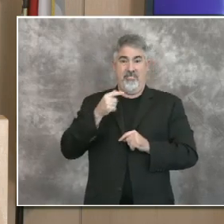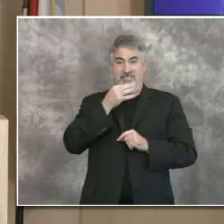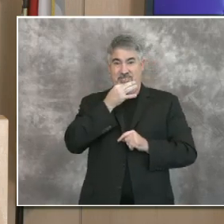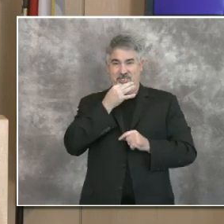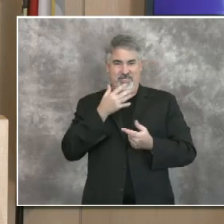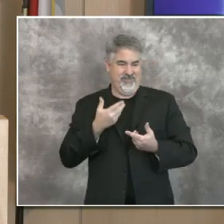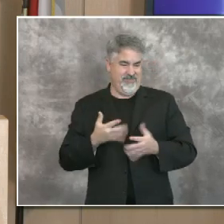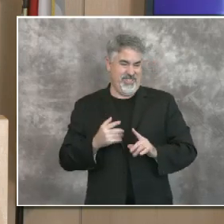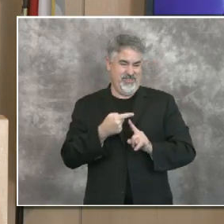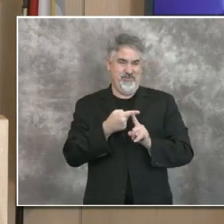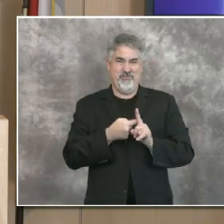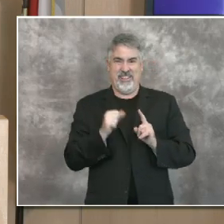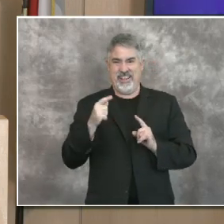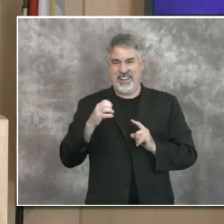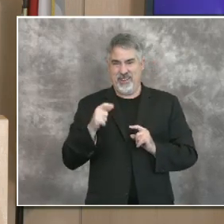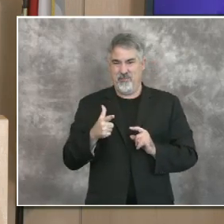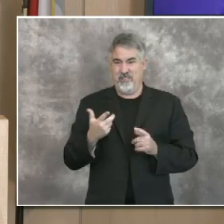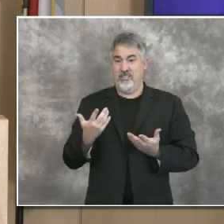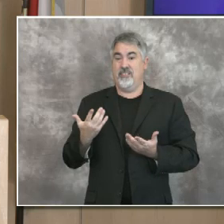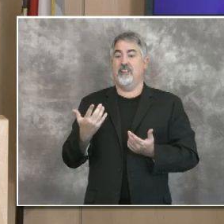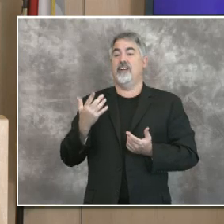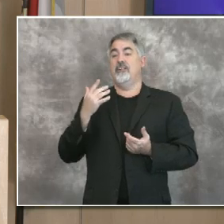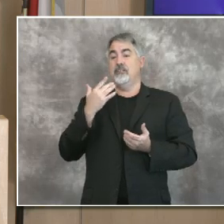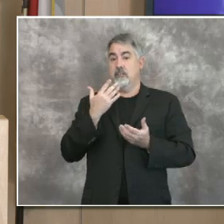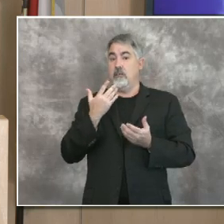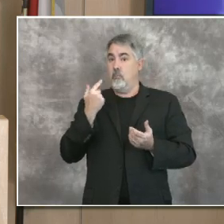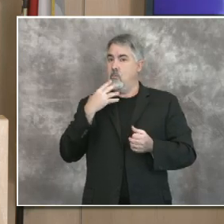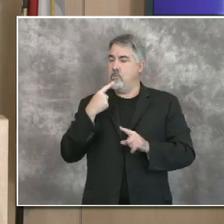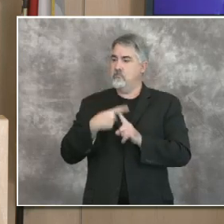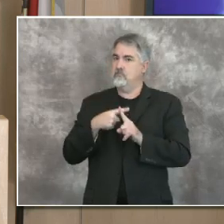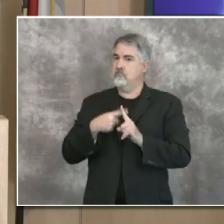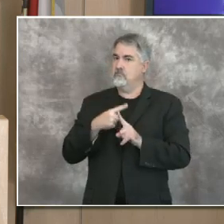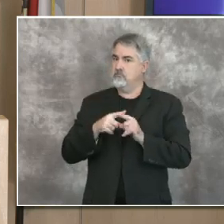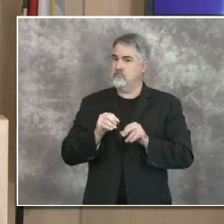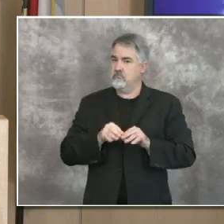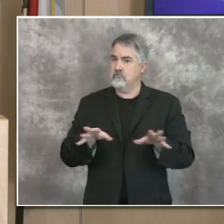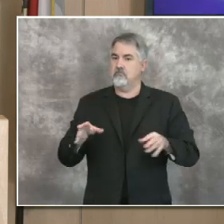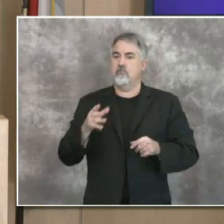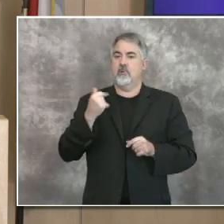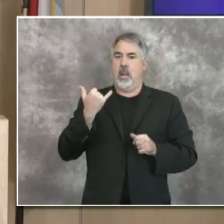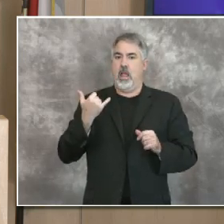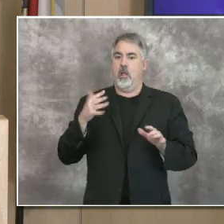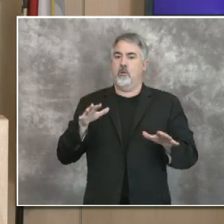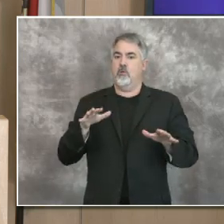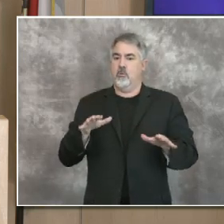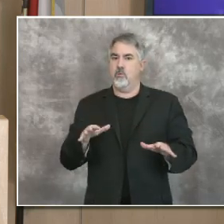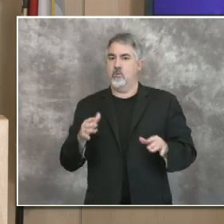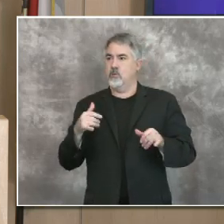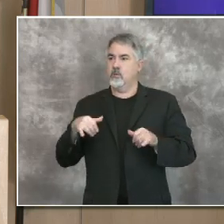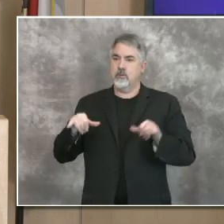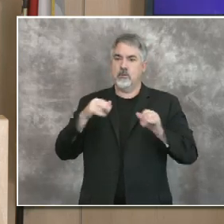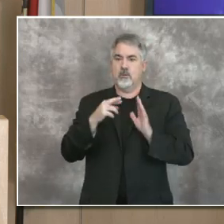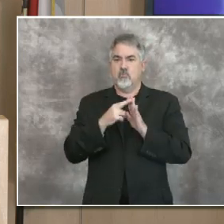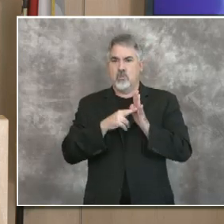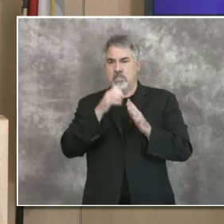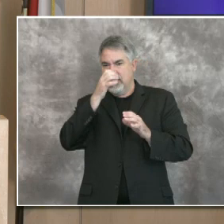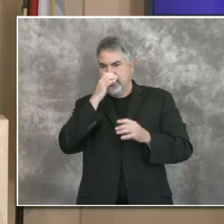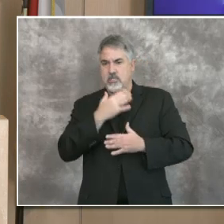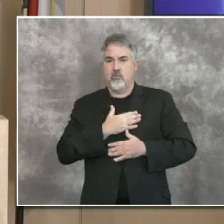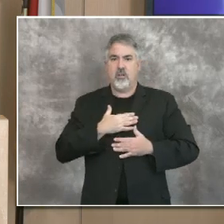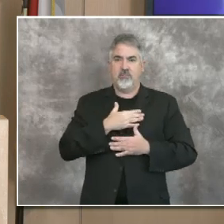going to be hearing, I think, some good news in regards to the relaxing of some standards in regards to recreational